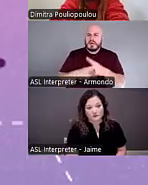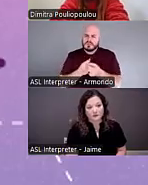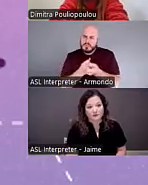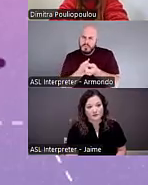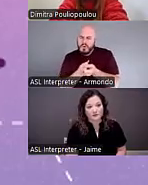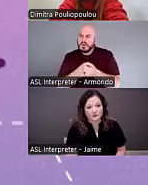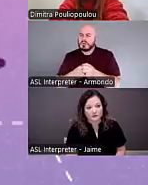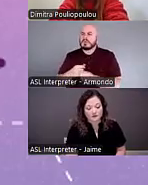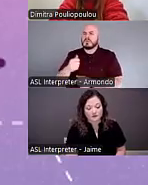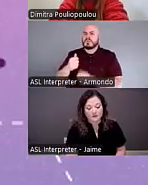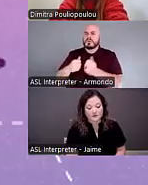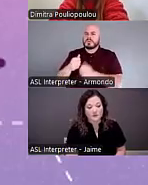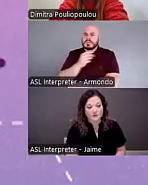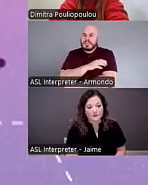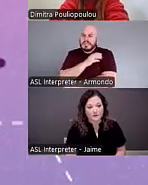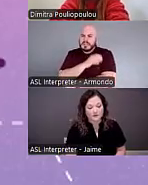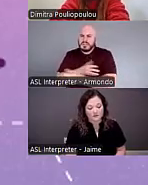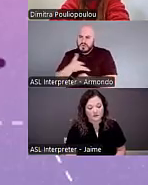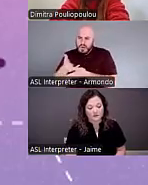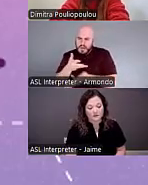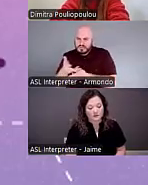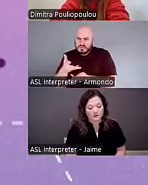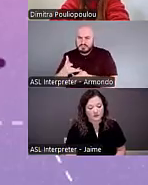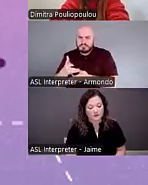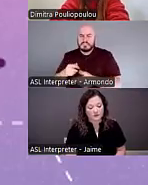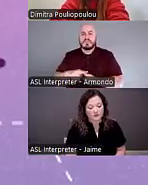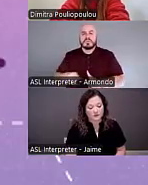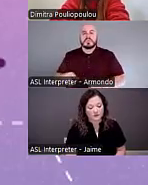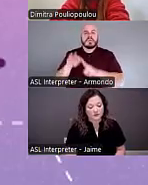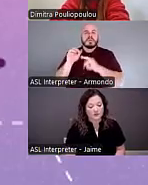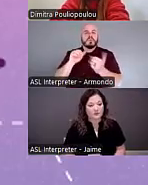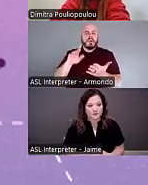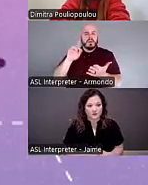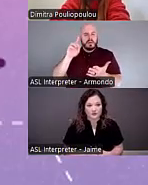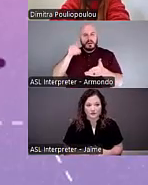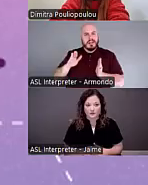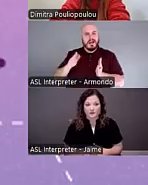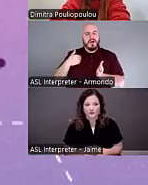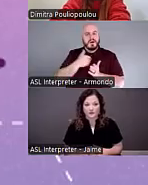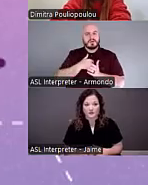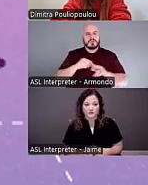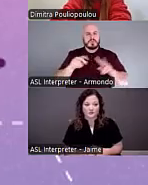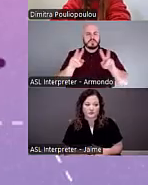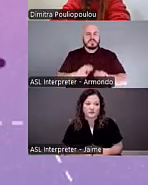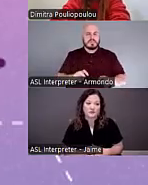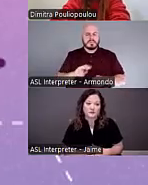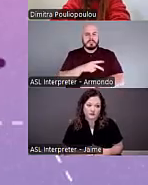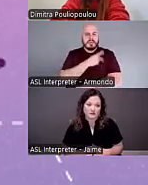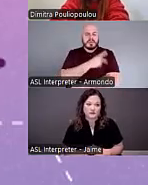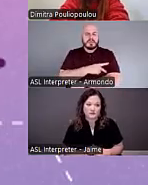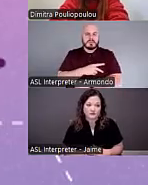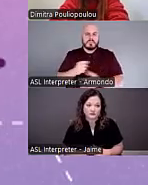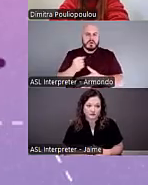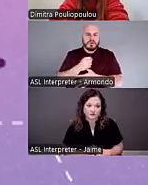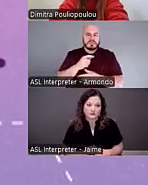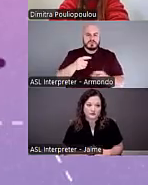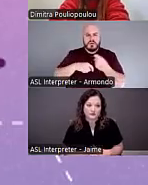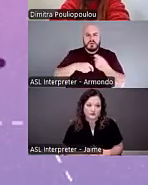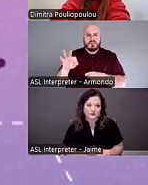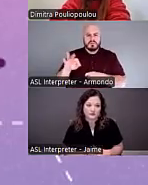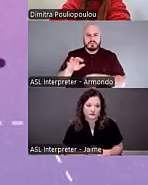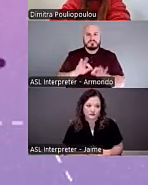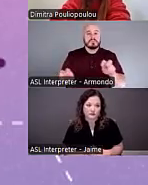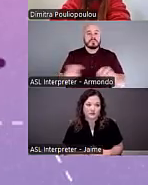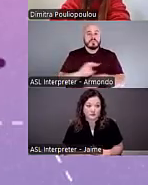of clinician interaction. And it is a unique way that allows us to assess patients' priorities and trade-offs.